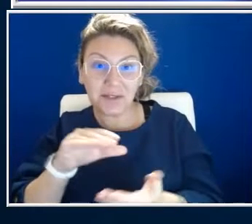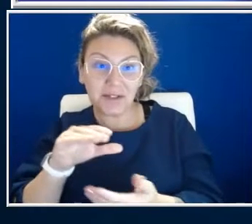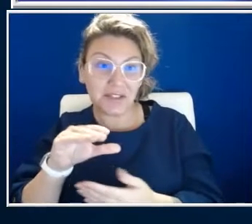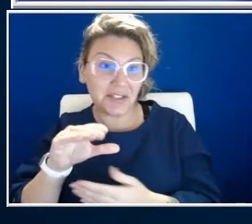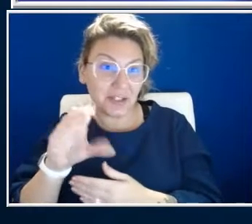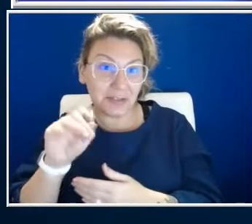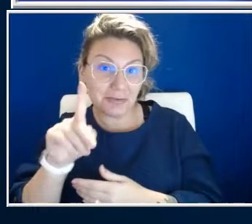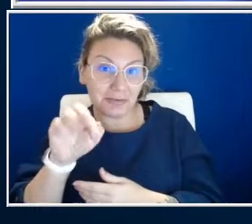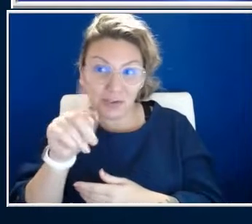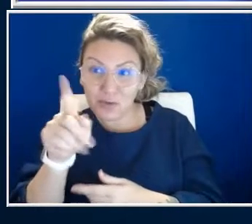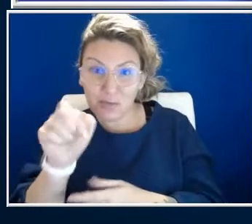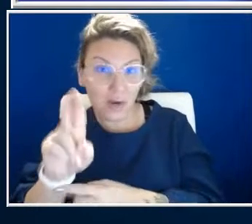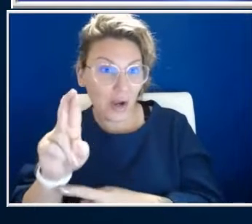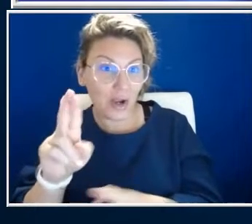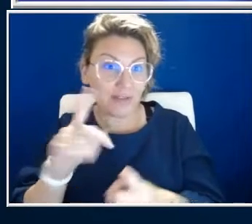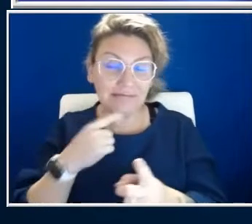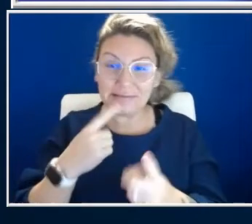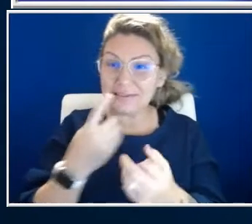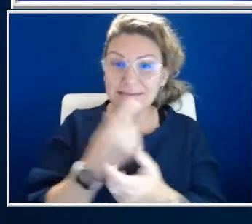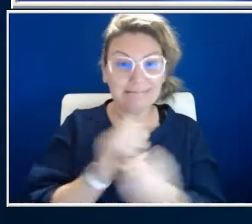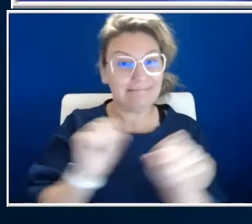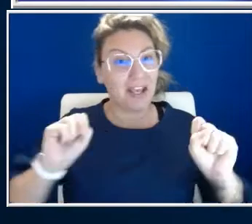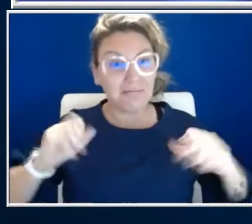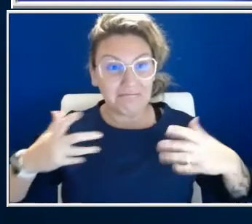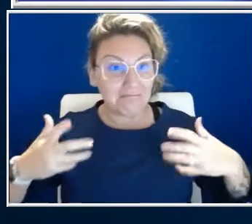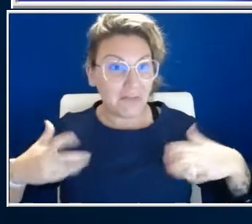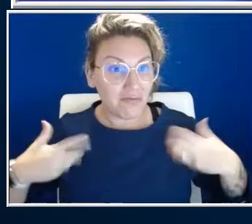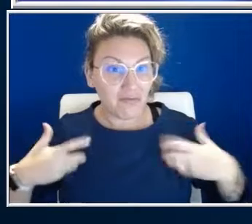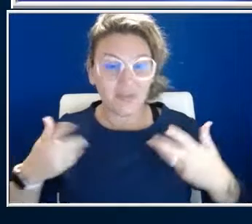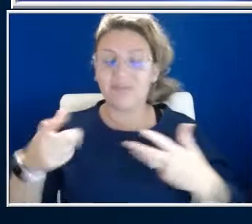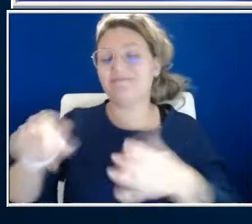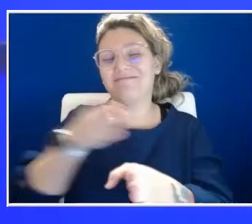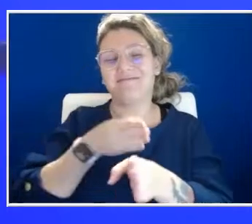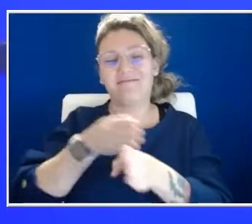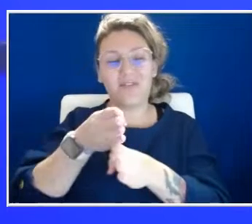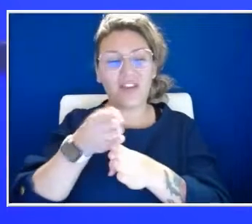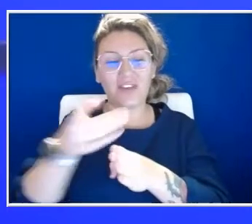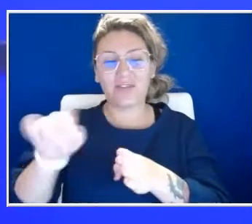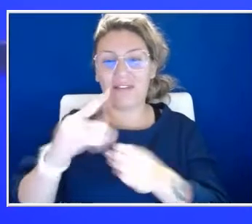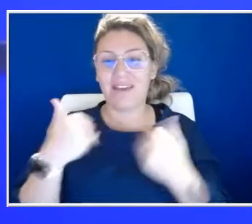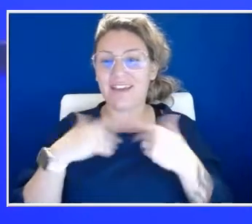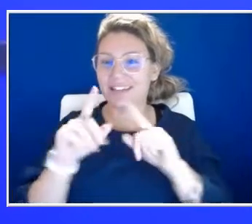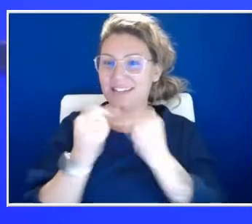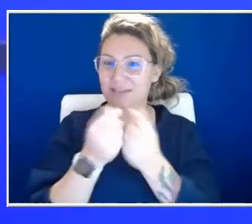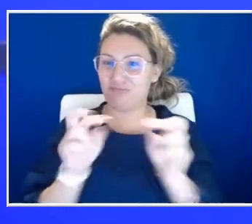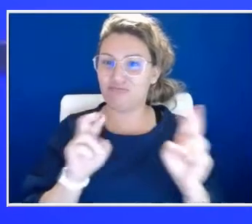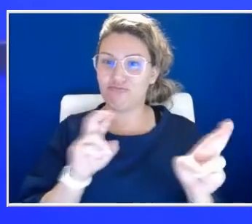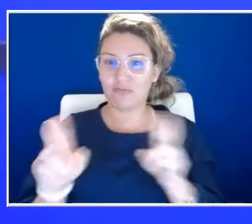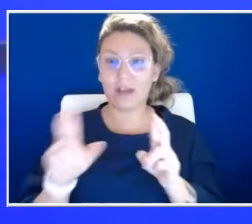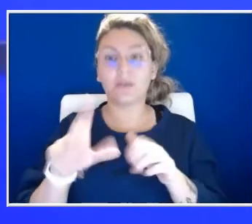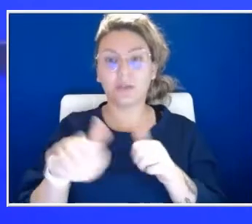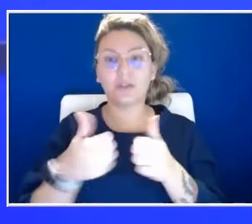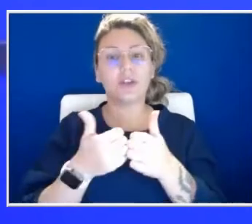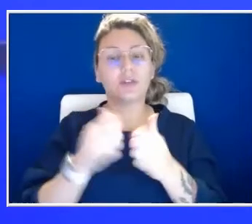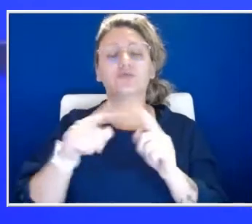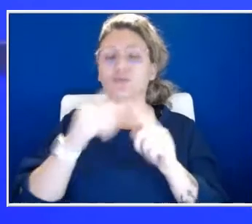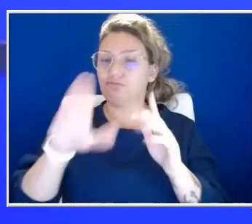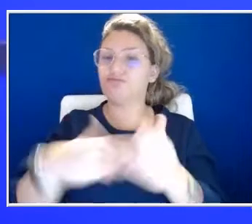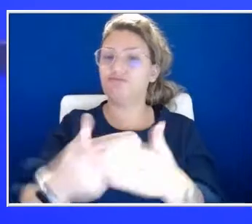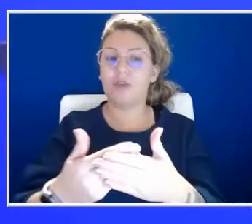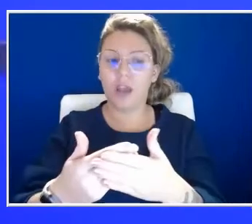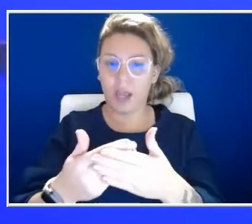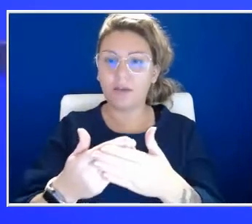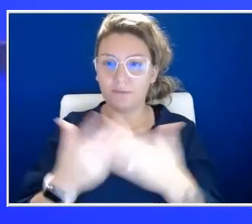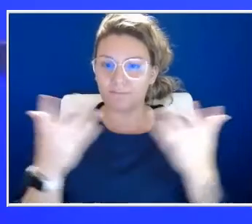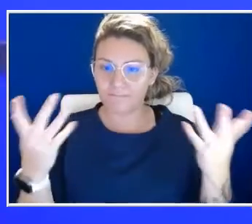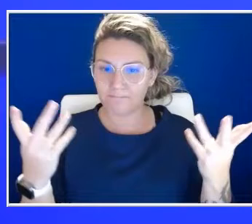gorilla? These guys are professionals, right? They had their team, they're ready to go. They had some challenges when they were there, and I can elaborate on